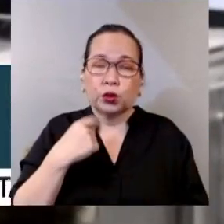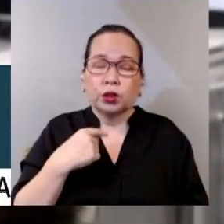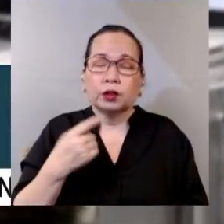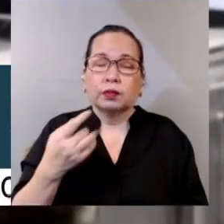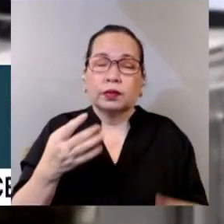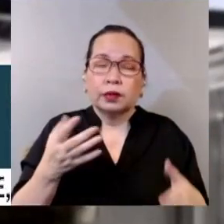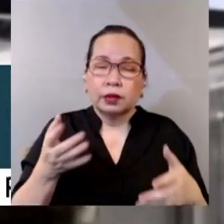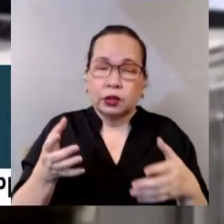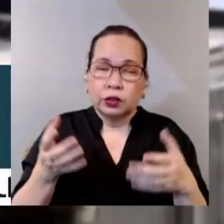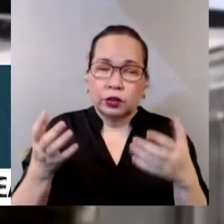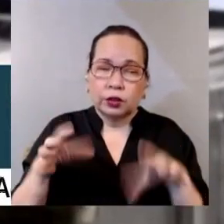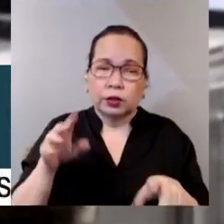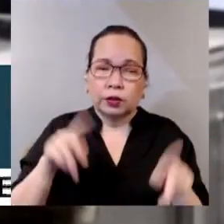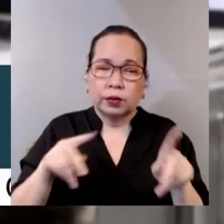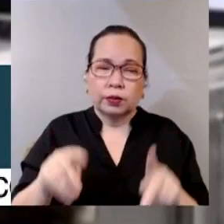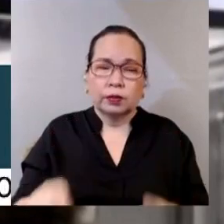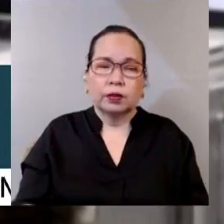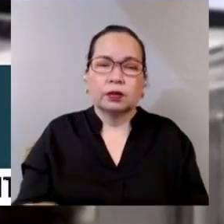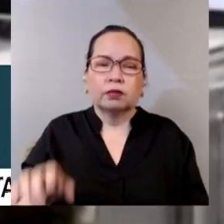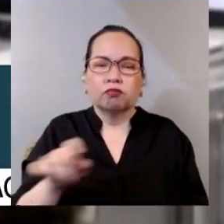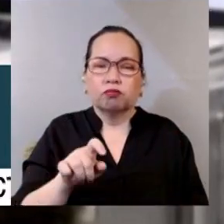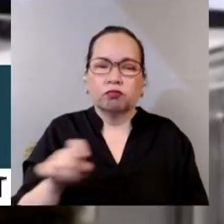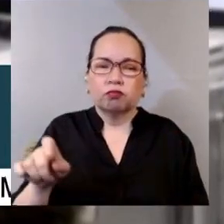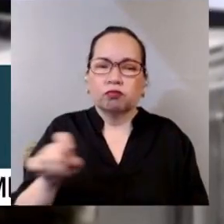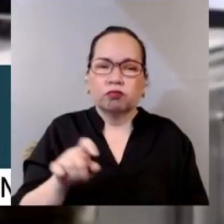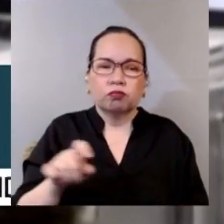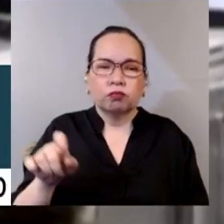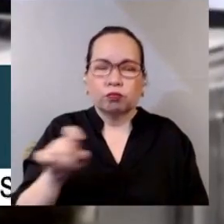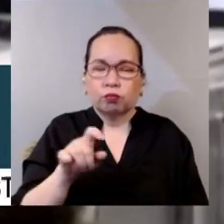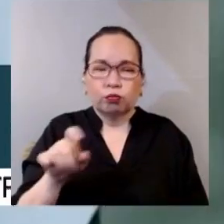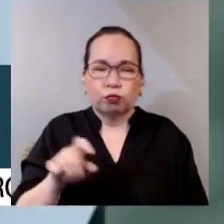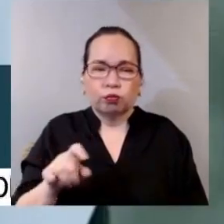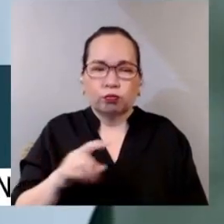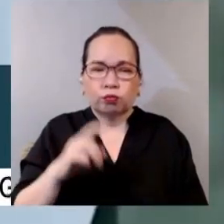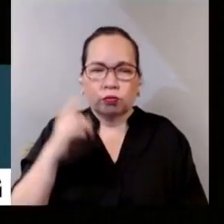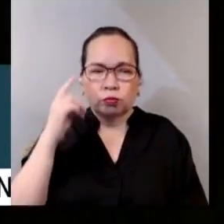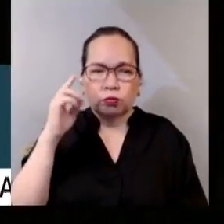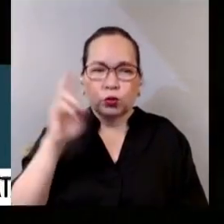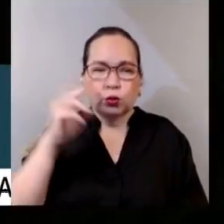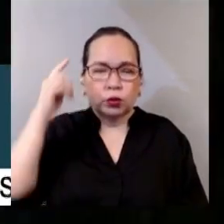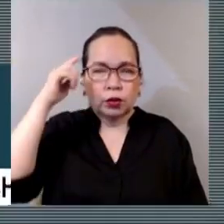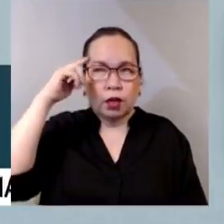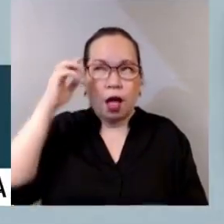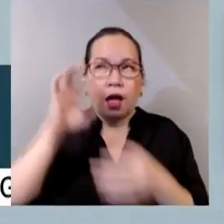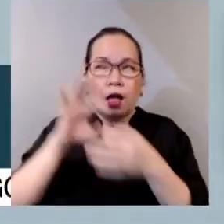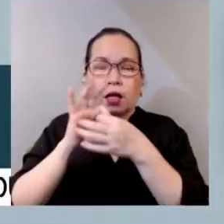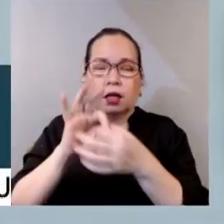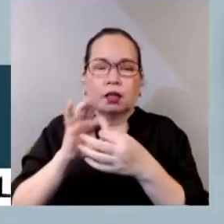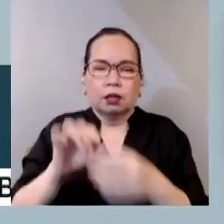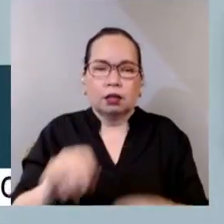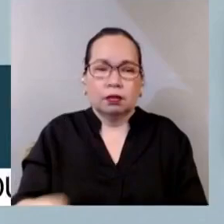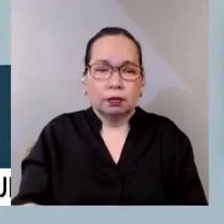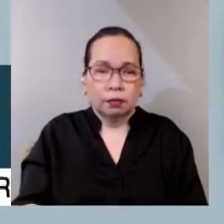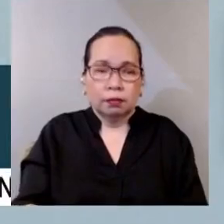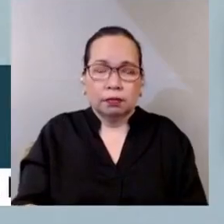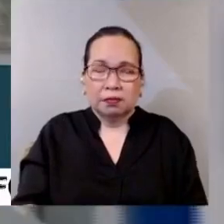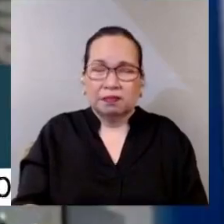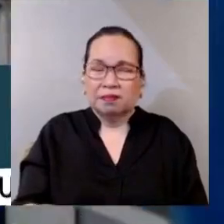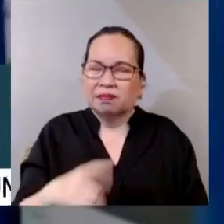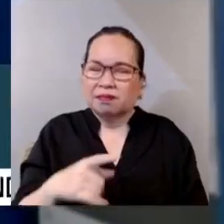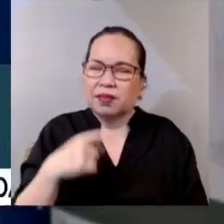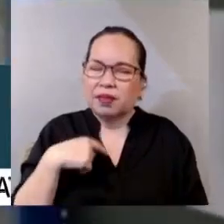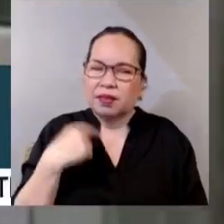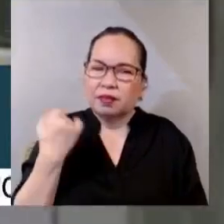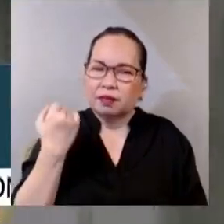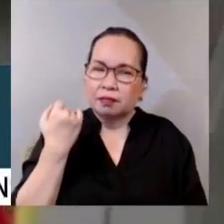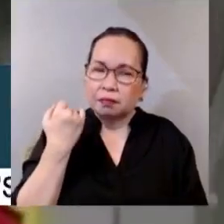a computer cursor or keyboard using their thoughts alone. Musk has grand ambitions for this medical device company,